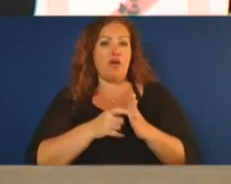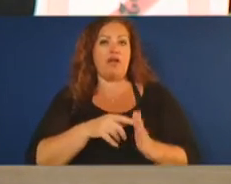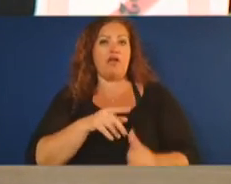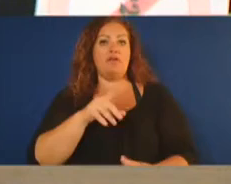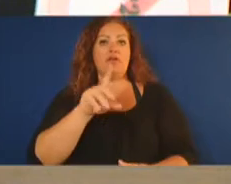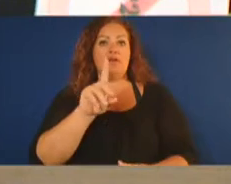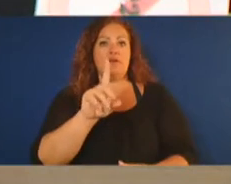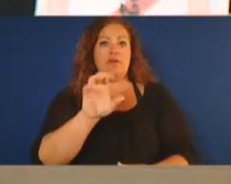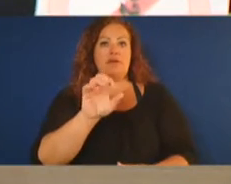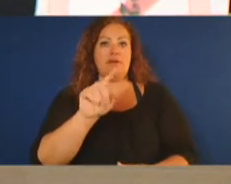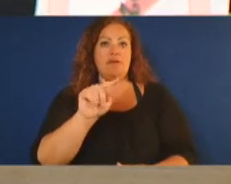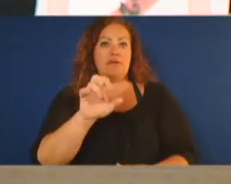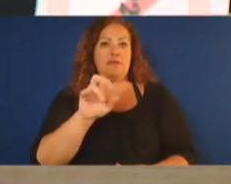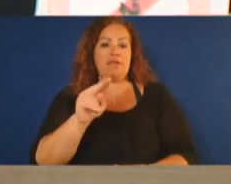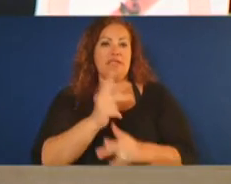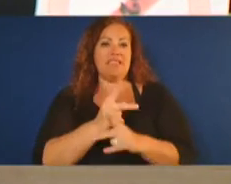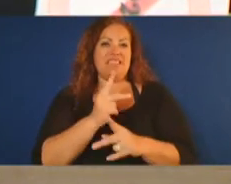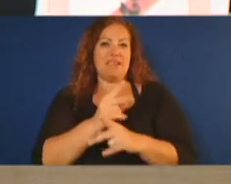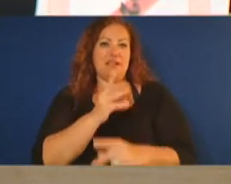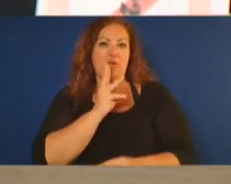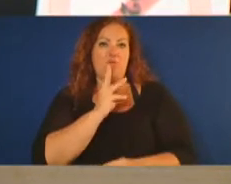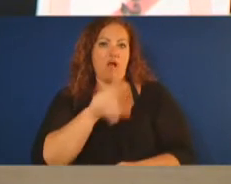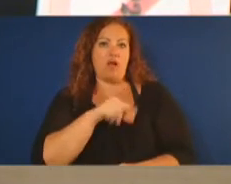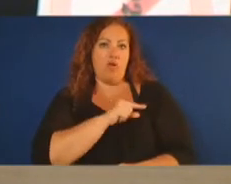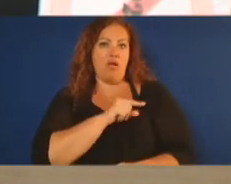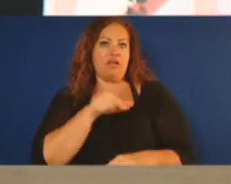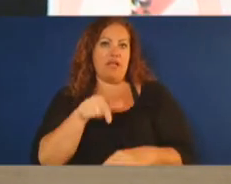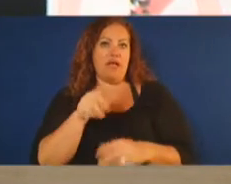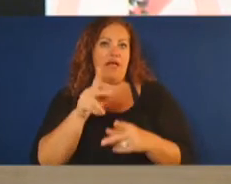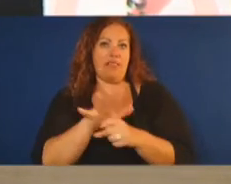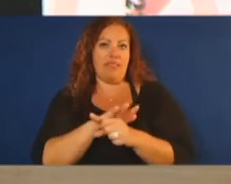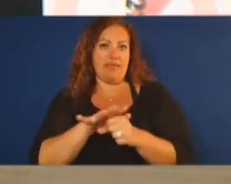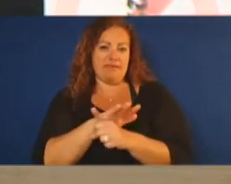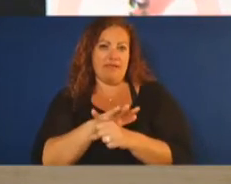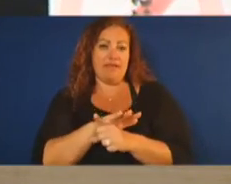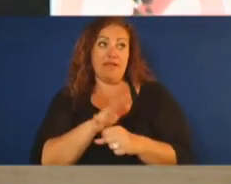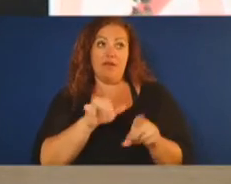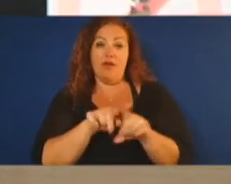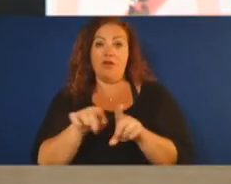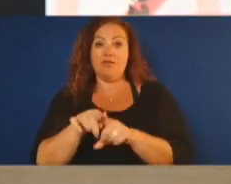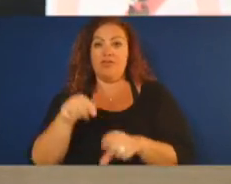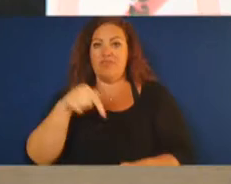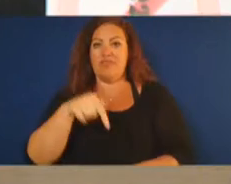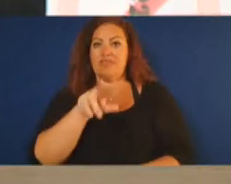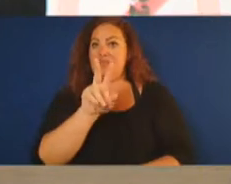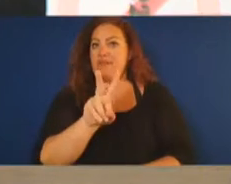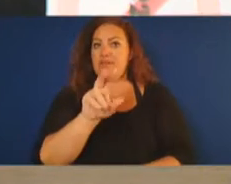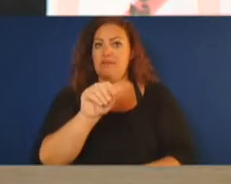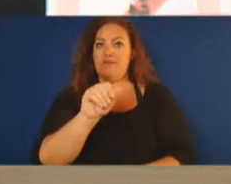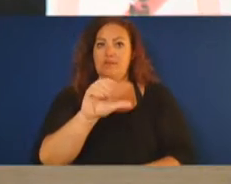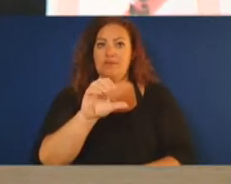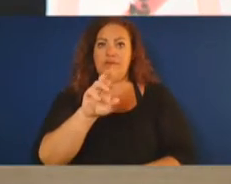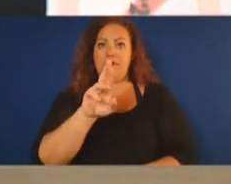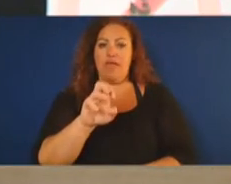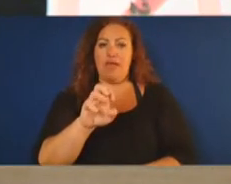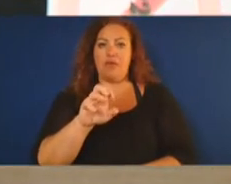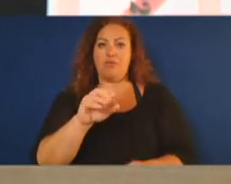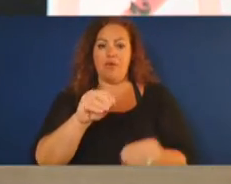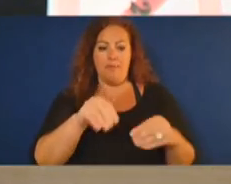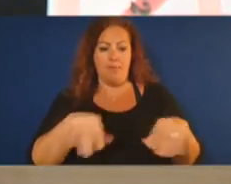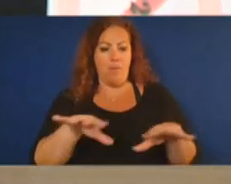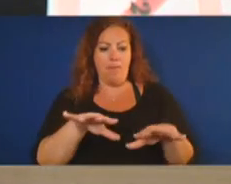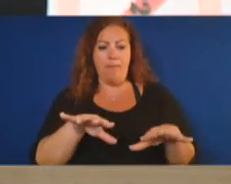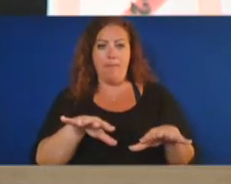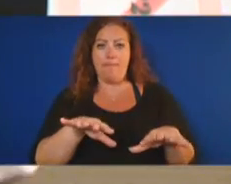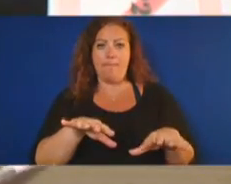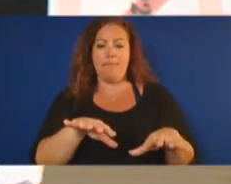so um I would ID also say you know this is a 2 acre parcel uh as the